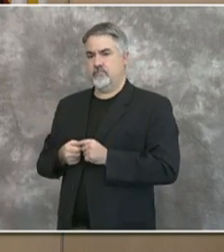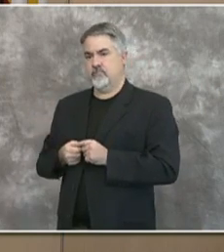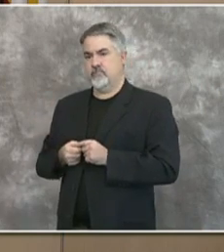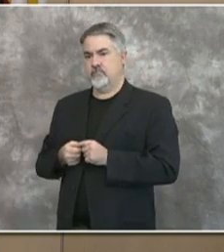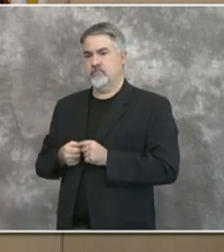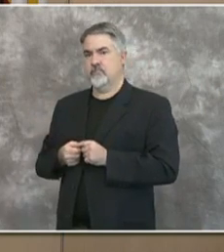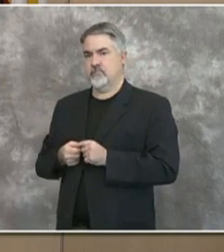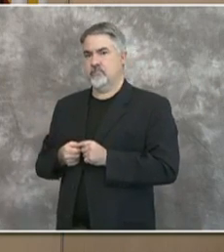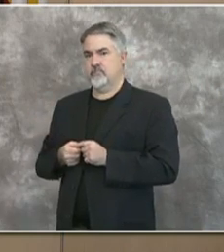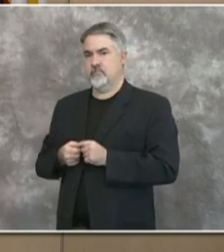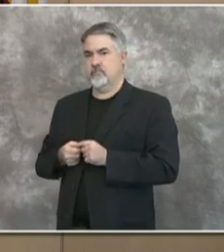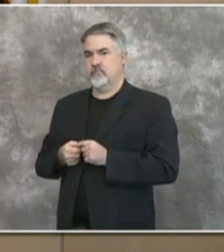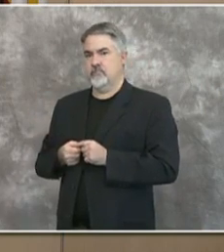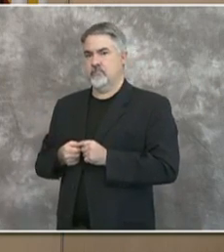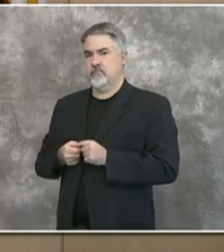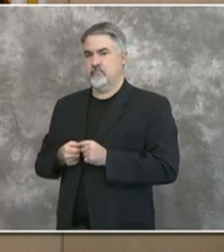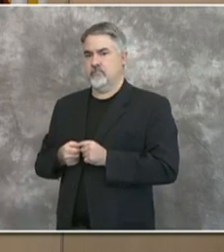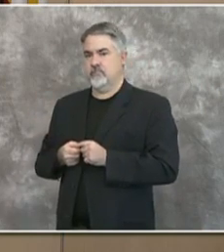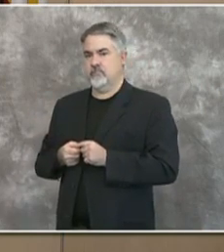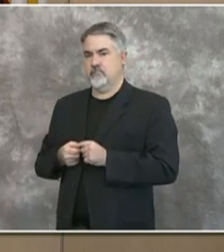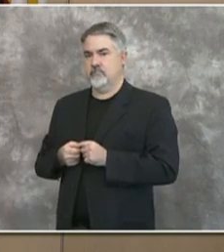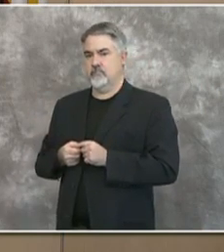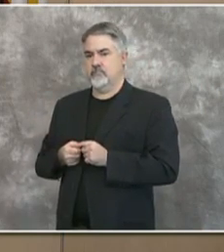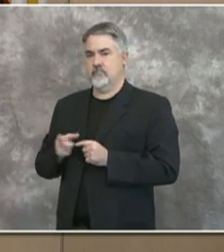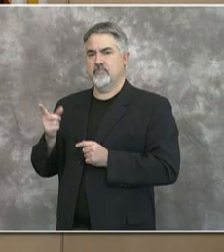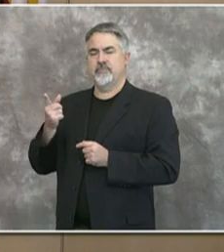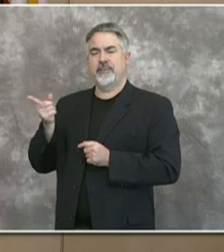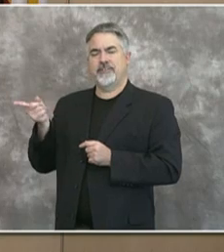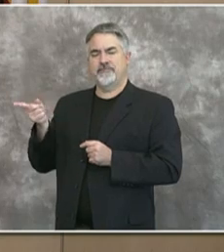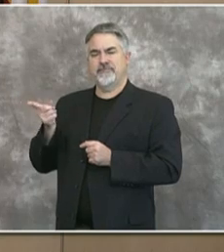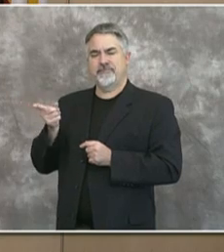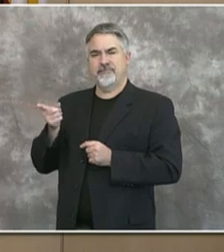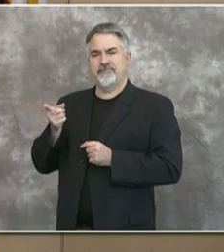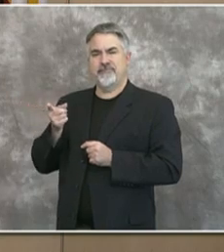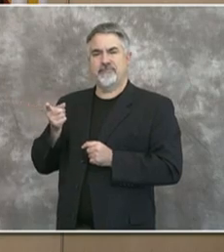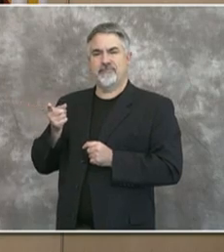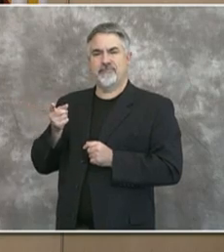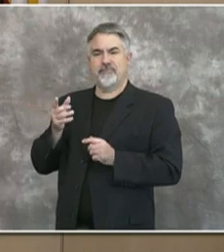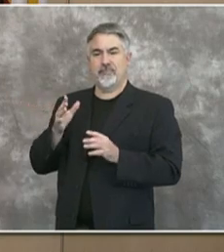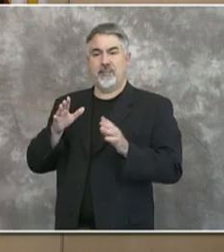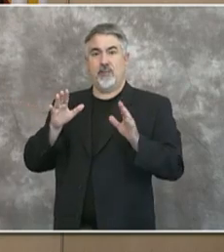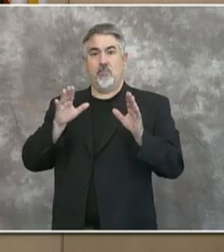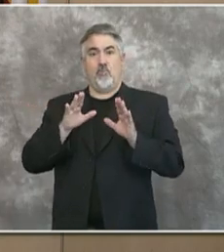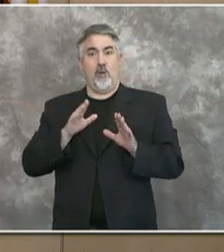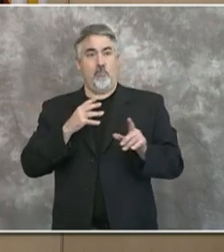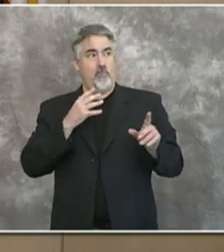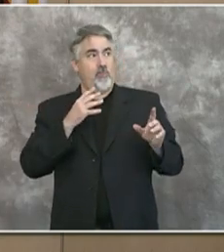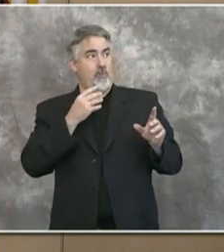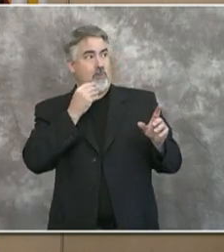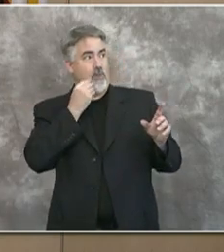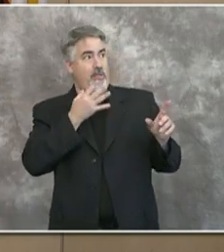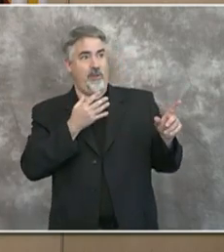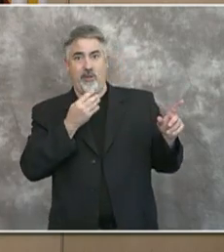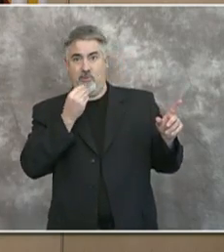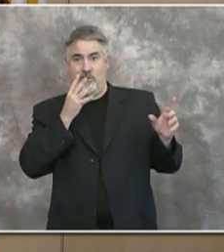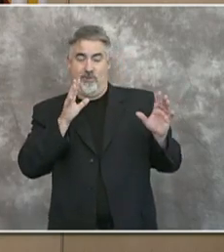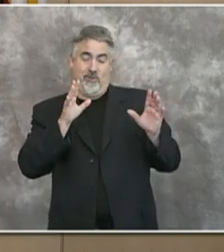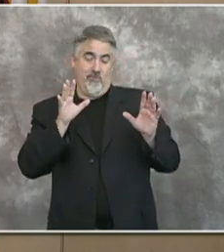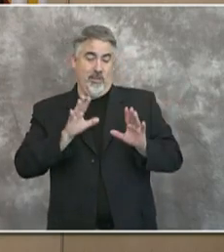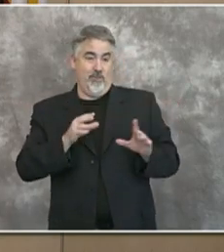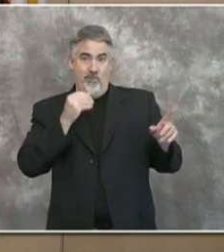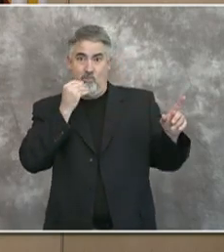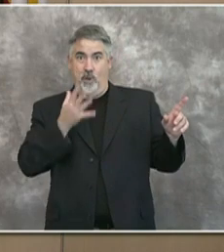any evidence that possibly, like the flu, the much warmer weather, as we are having in the next few days, has any impact on the life or spread